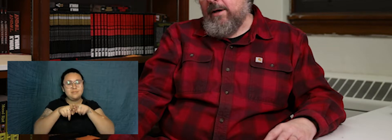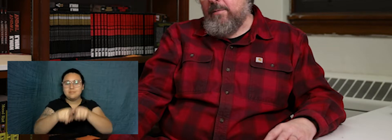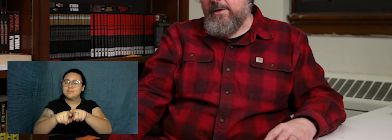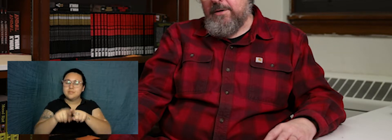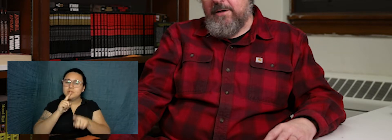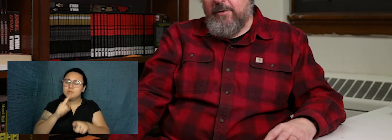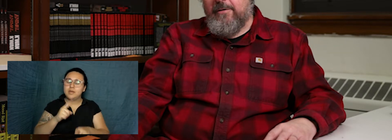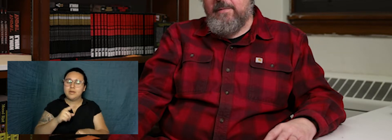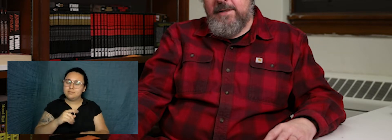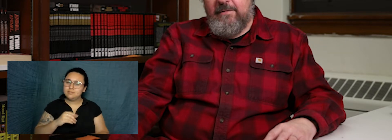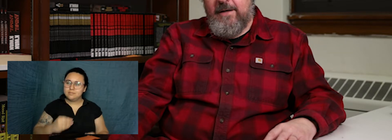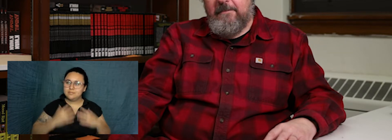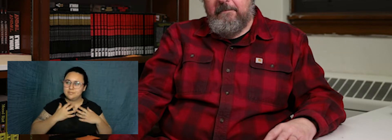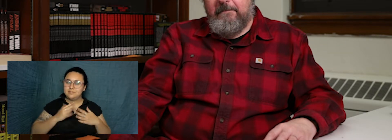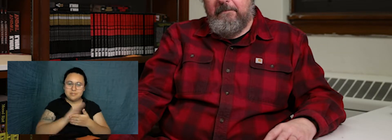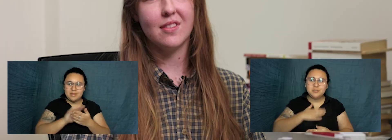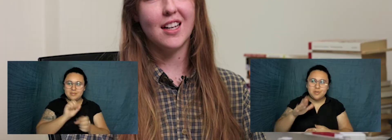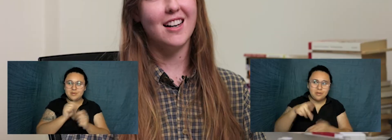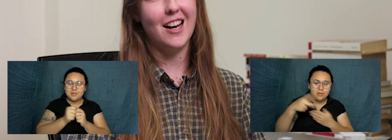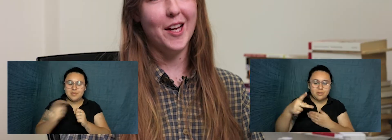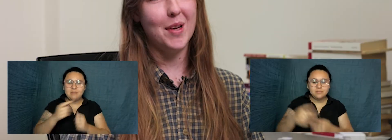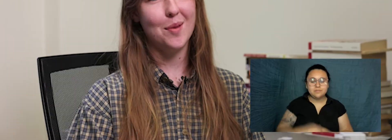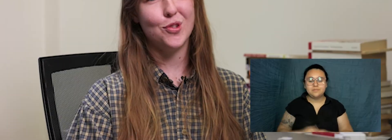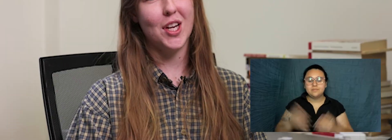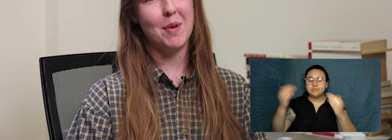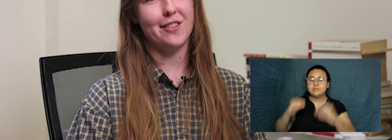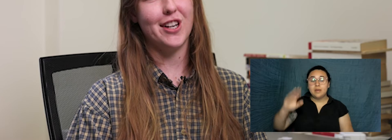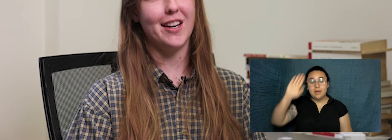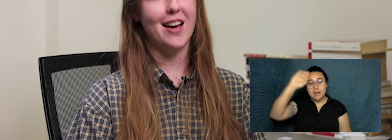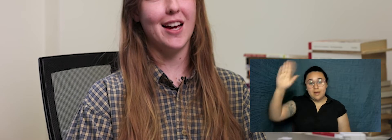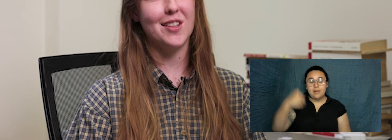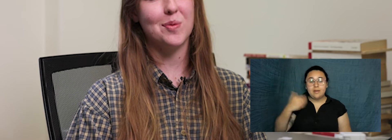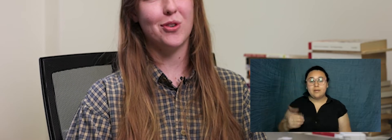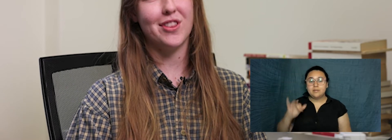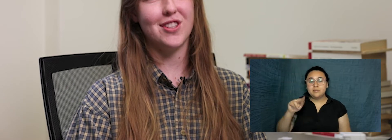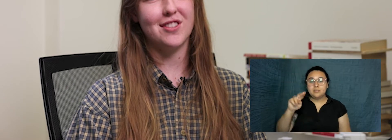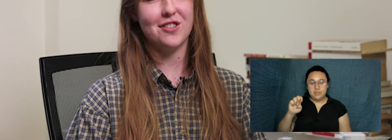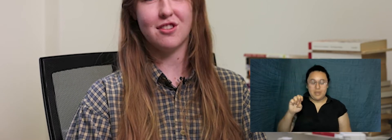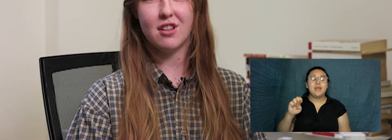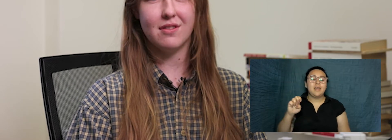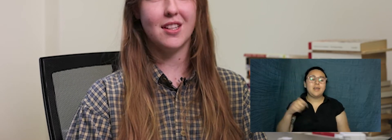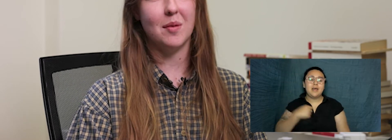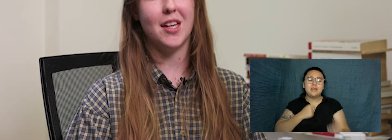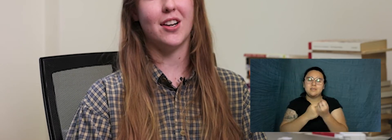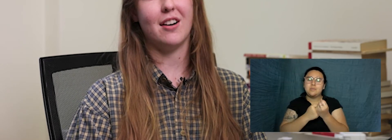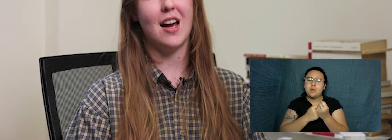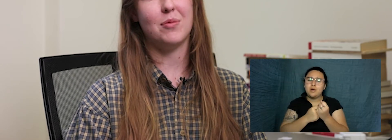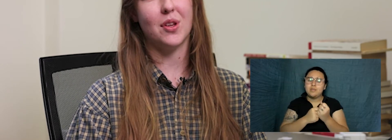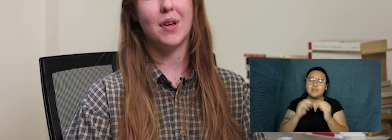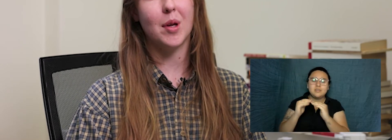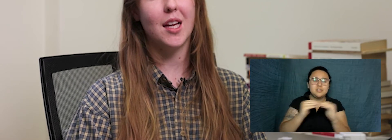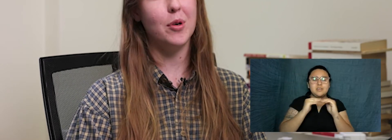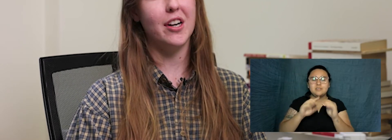we really hope that you enjoy the program this evening. Hi, my name is Jane Matchak. I support the Justice Initiatives team here